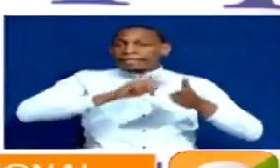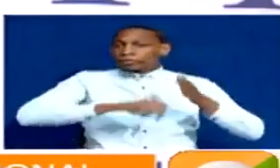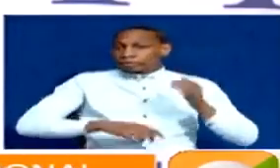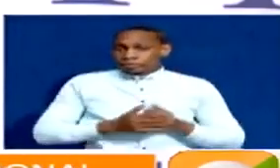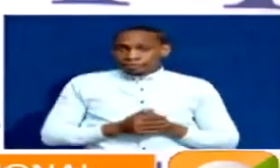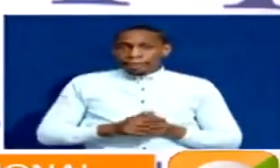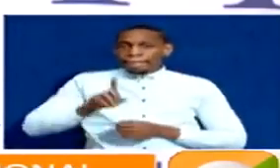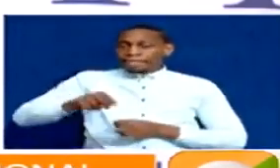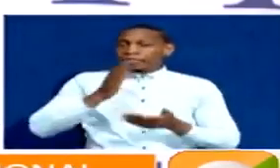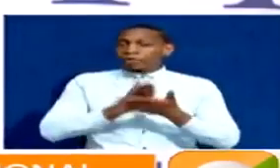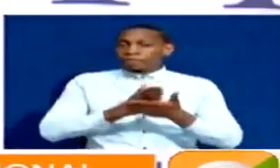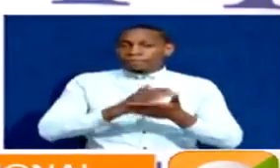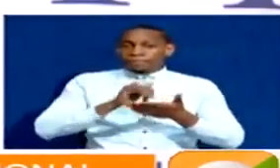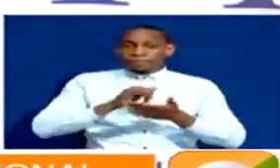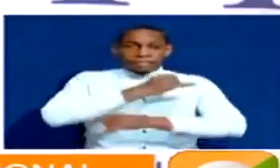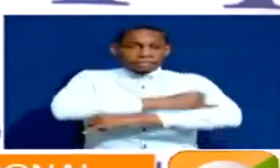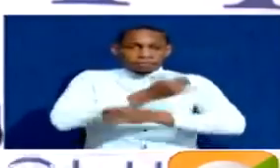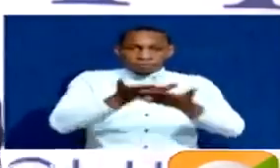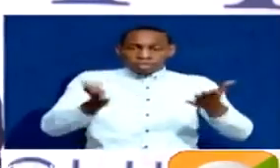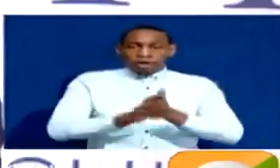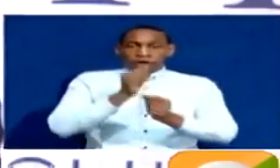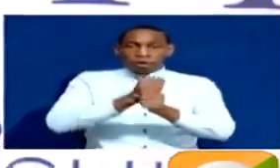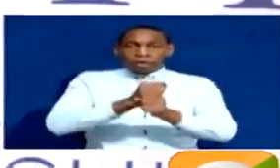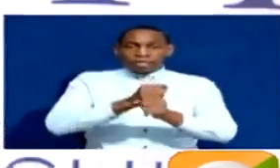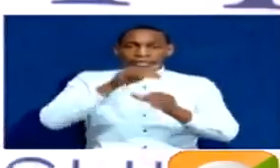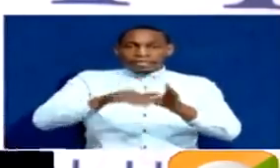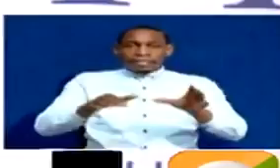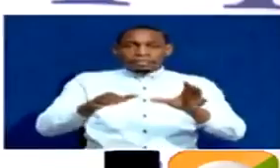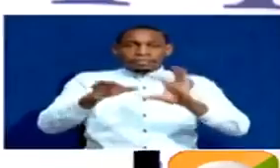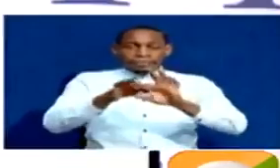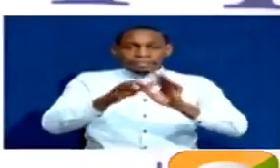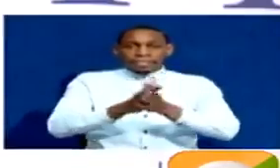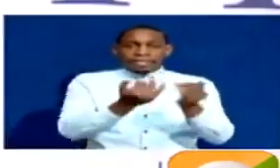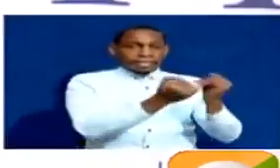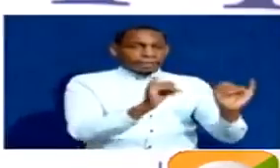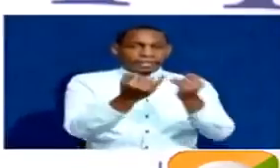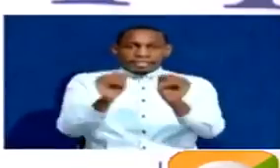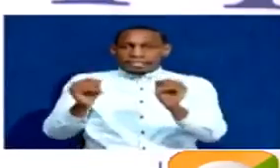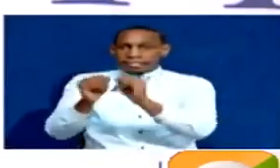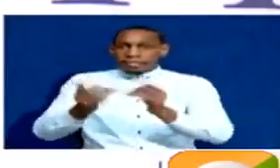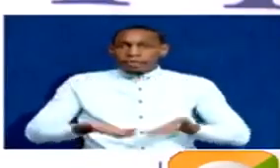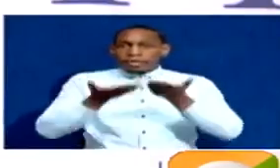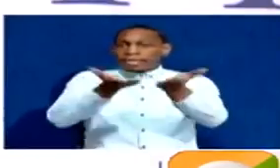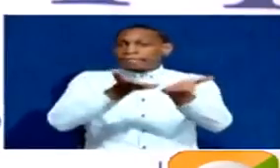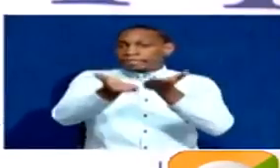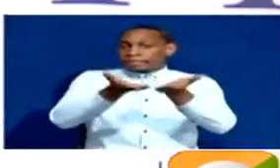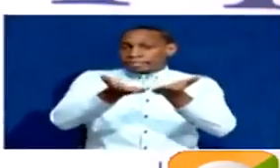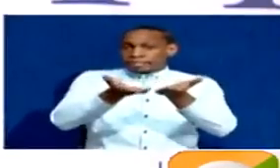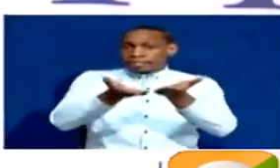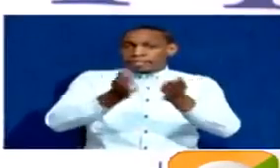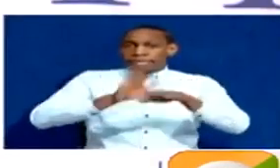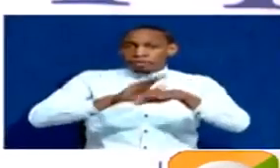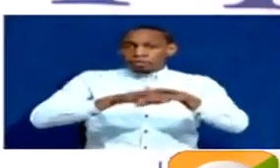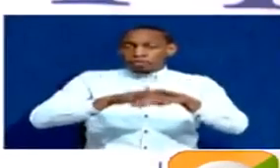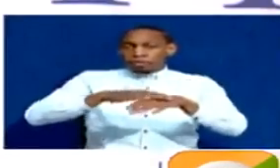therefore, we must ensure that our institutions work interdependently and independently to deliver services and